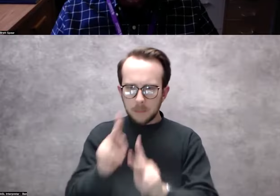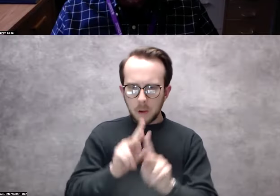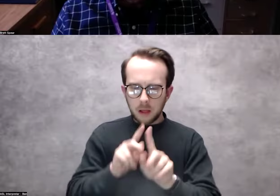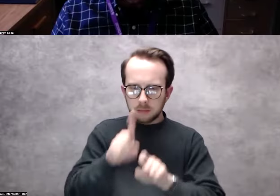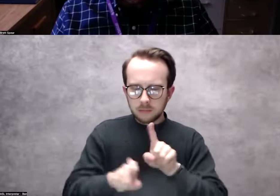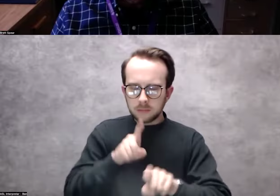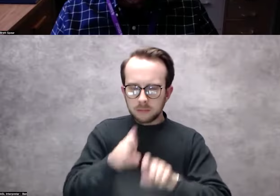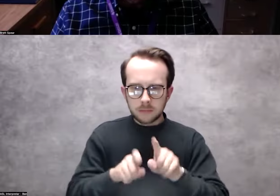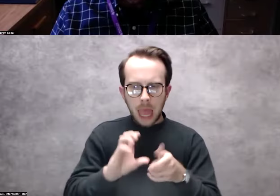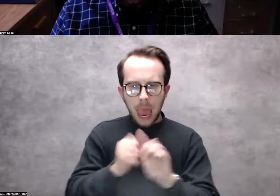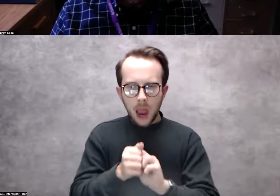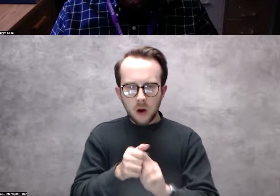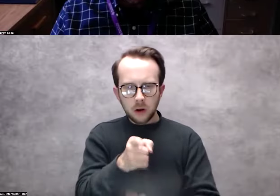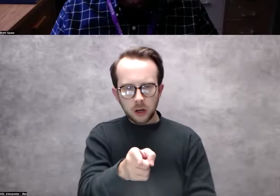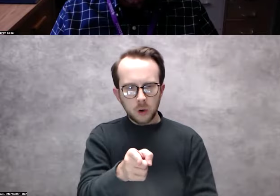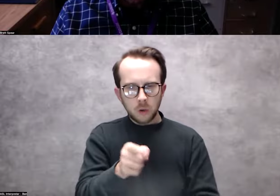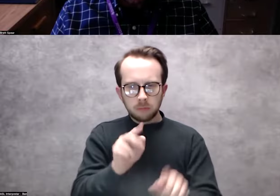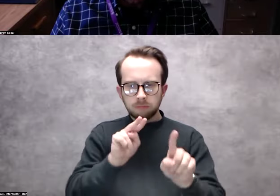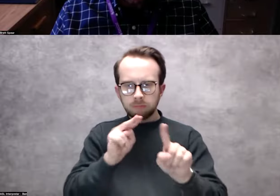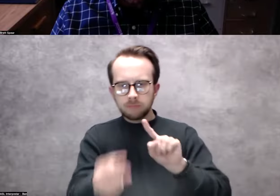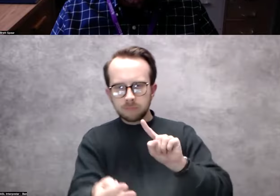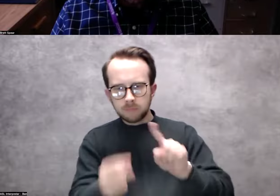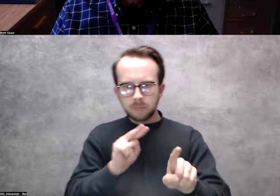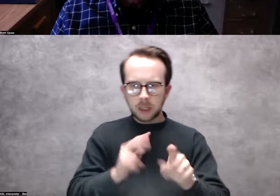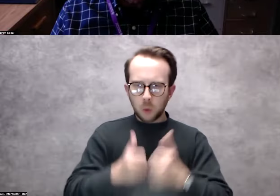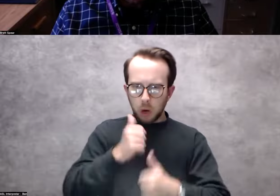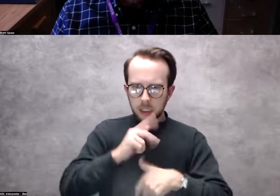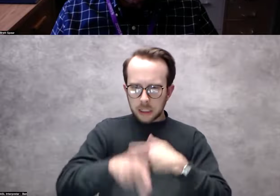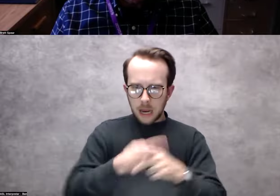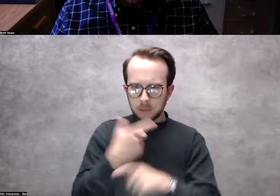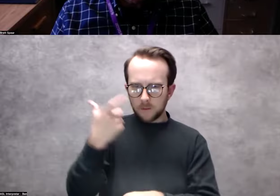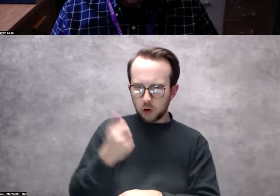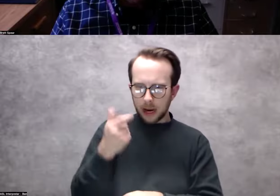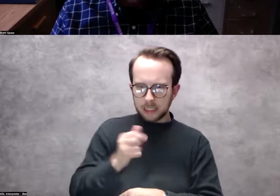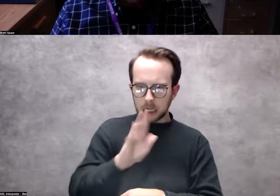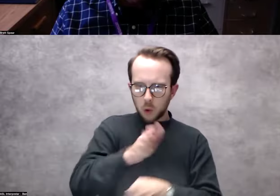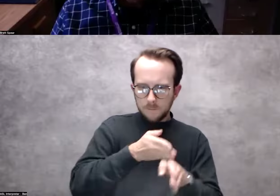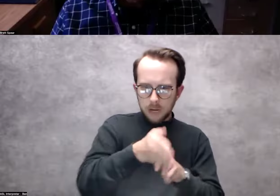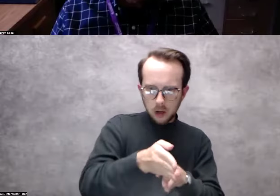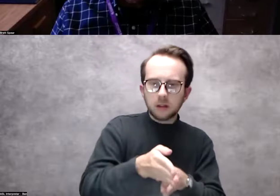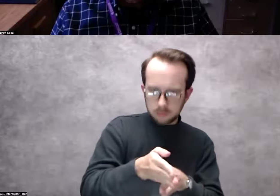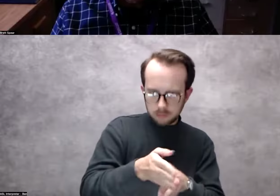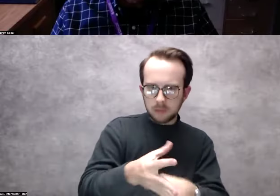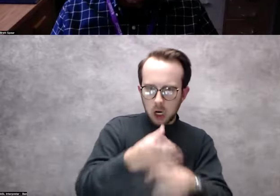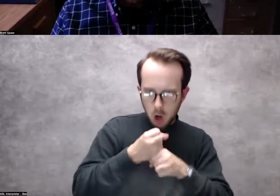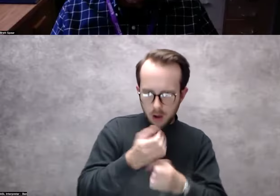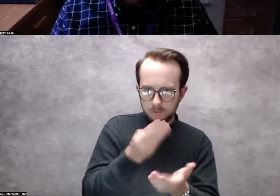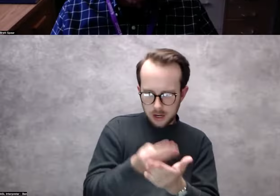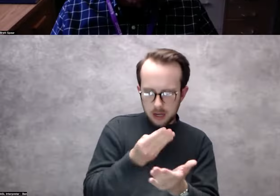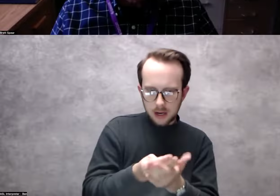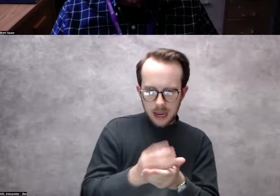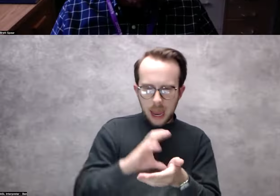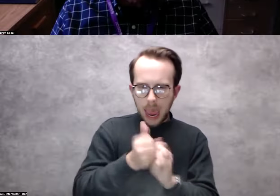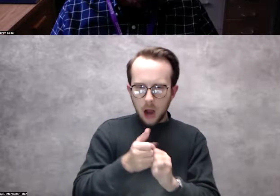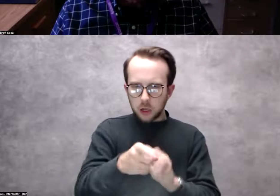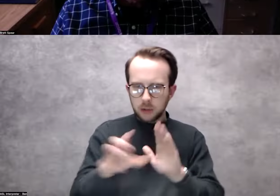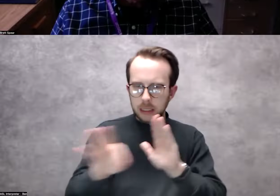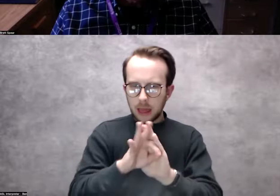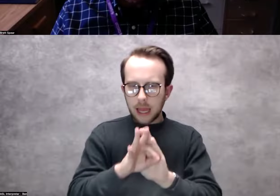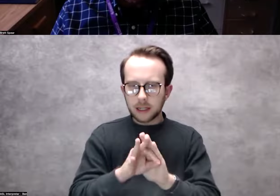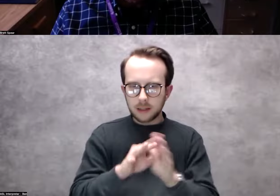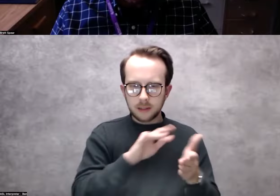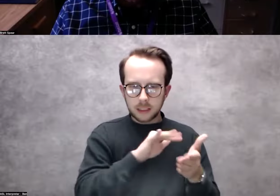you see what sort of grants in your field have been funded, and how do you select a study section that